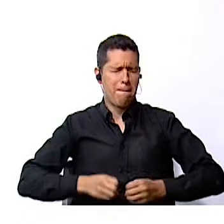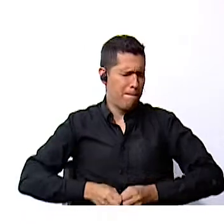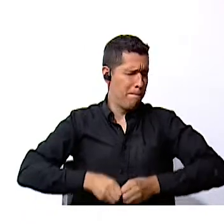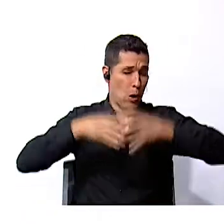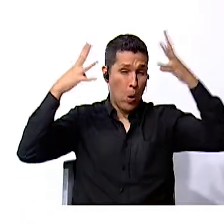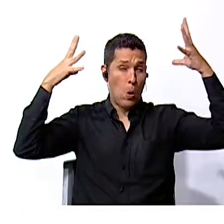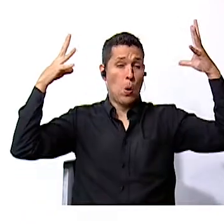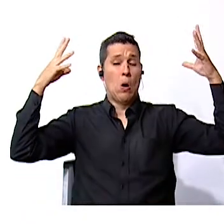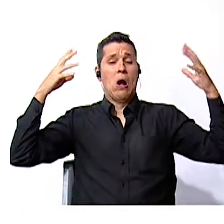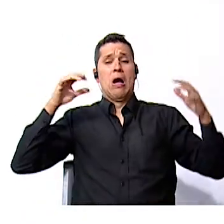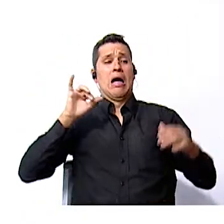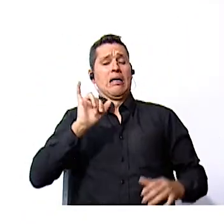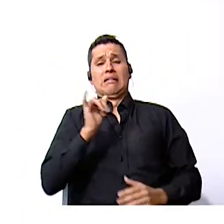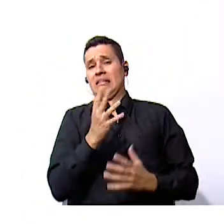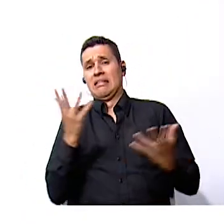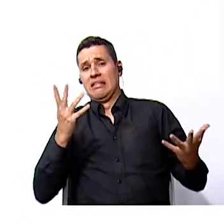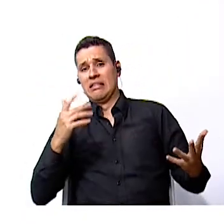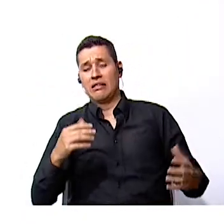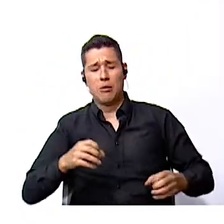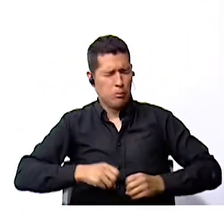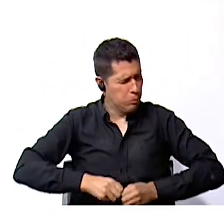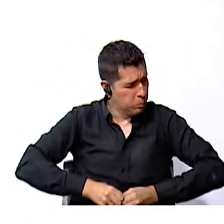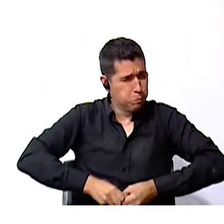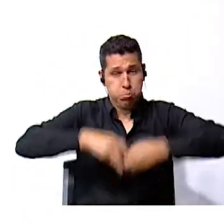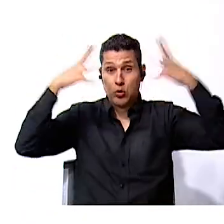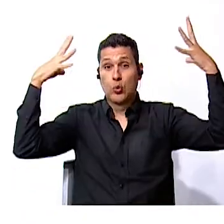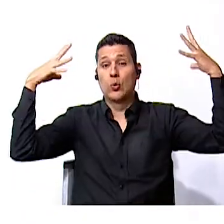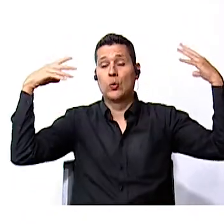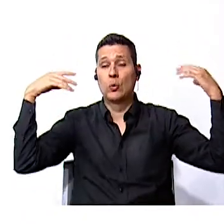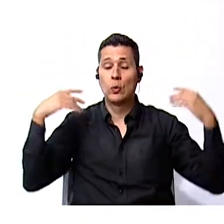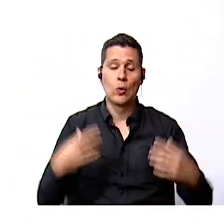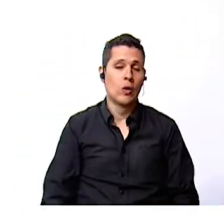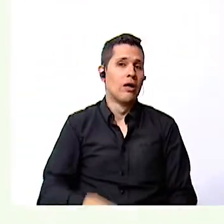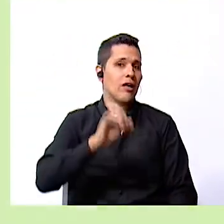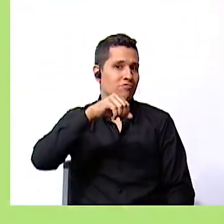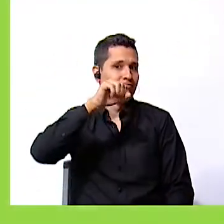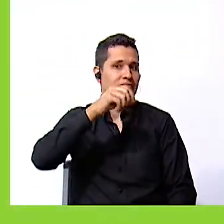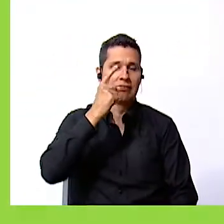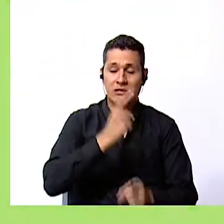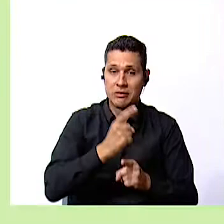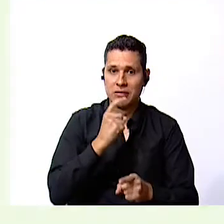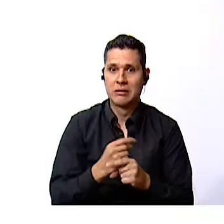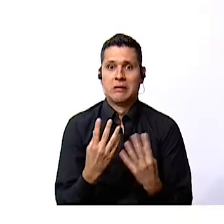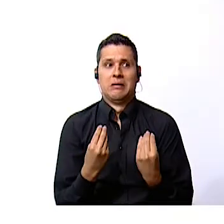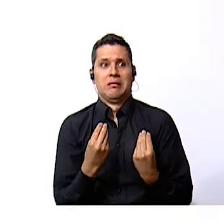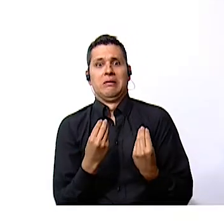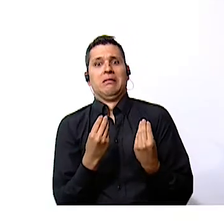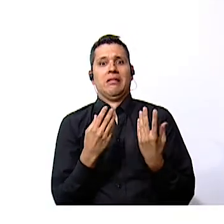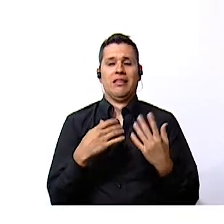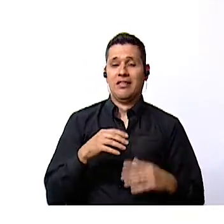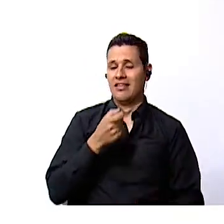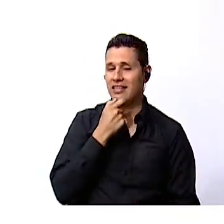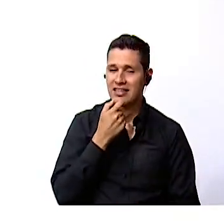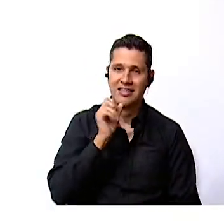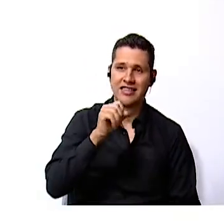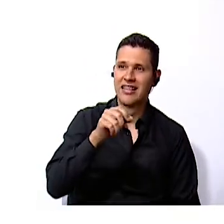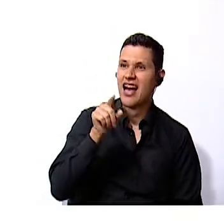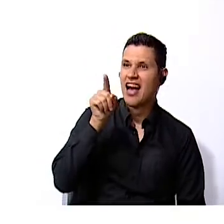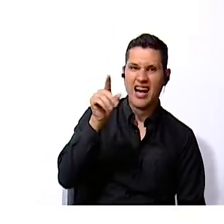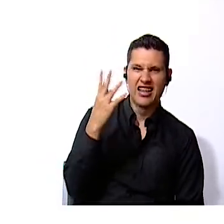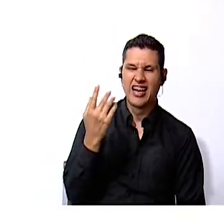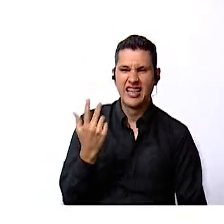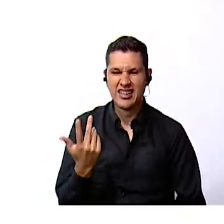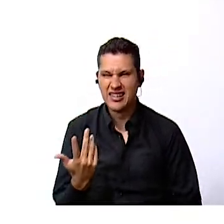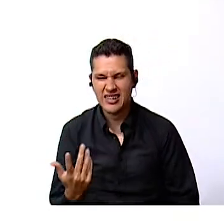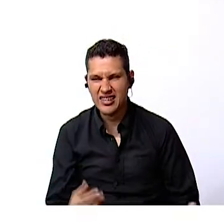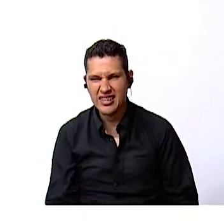What is that? It's an explosion. Yeah, it's very scary. And this one? What about